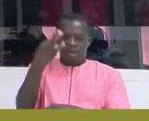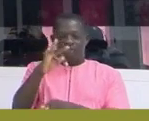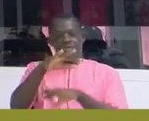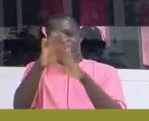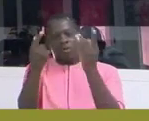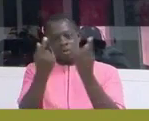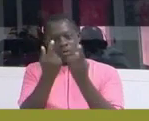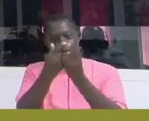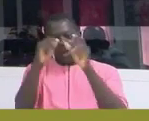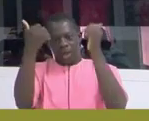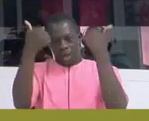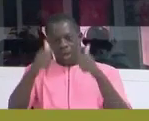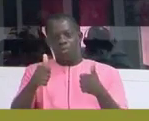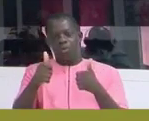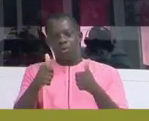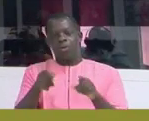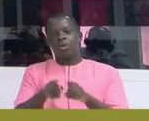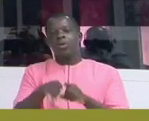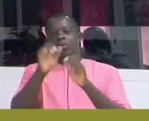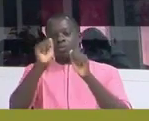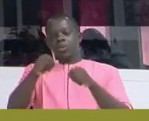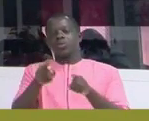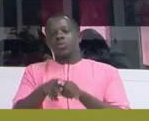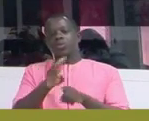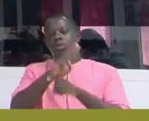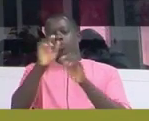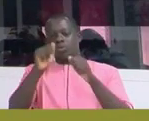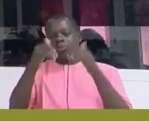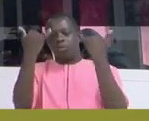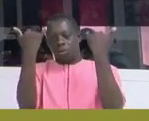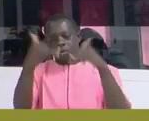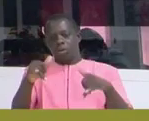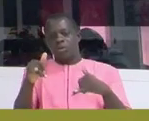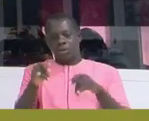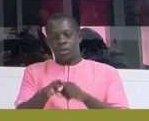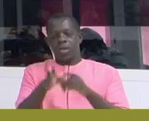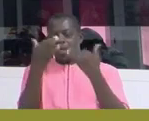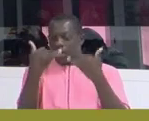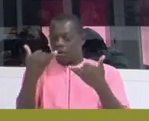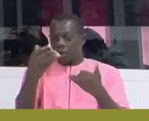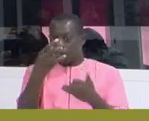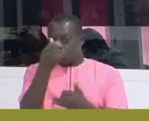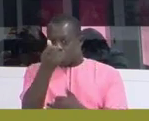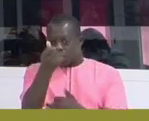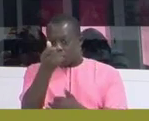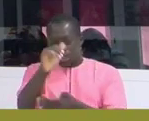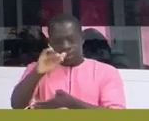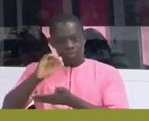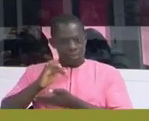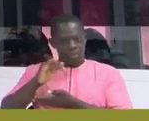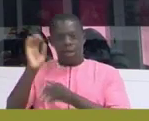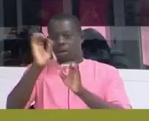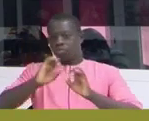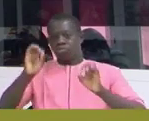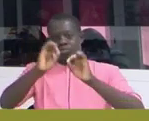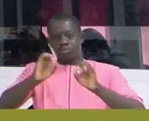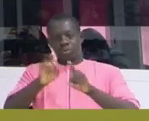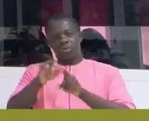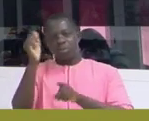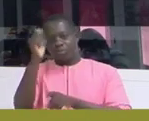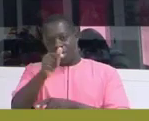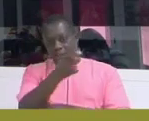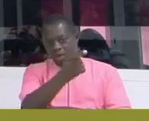you tomorrow if anything happens we will lose I said we don't have money in